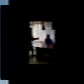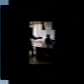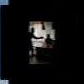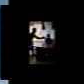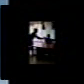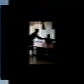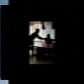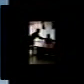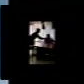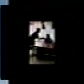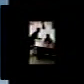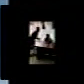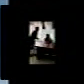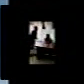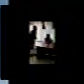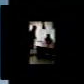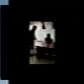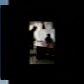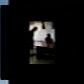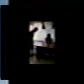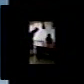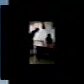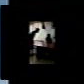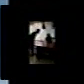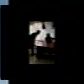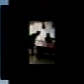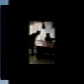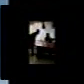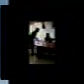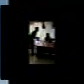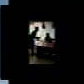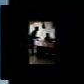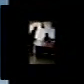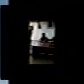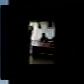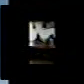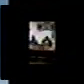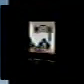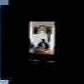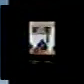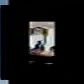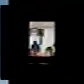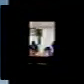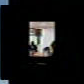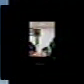the power of the enemy. Well, read the rest yourself.